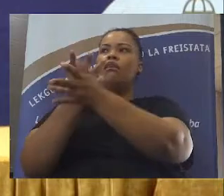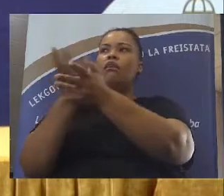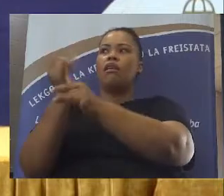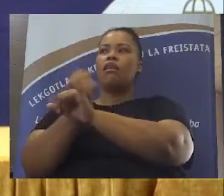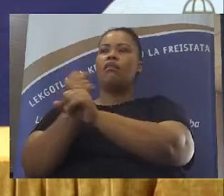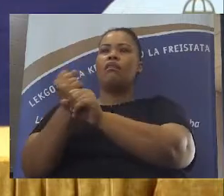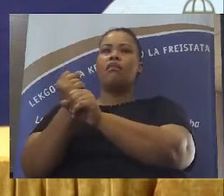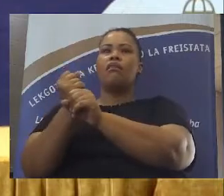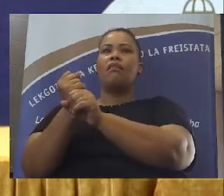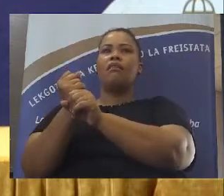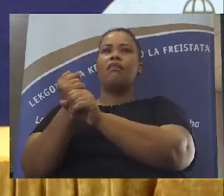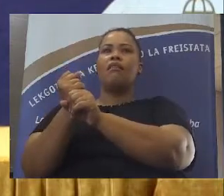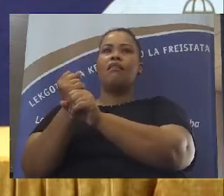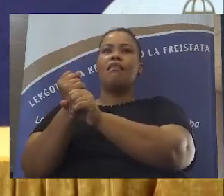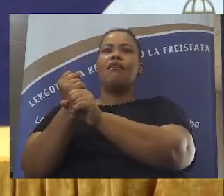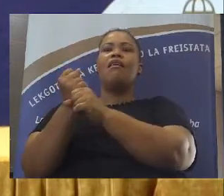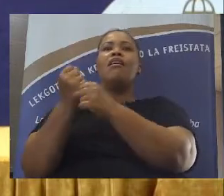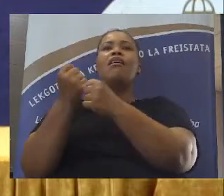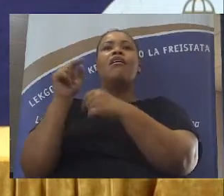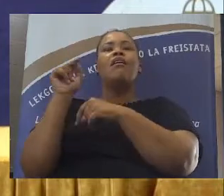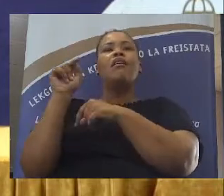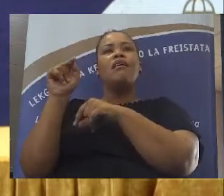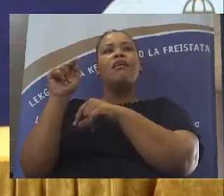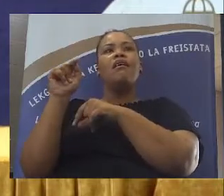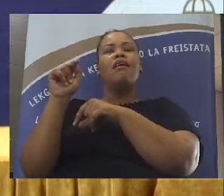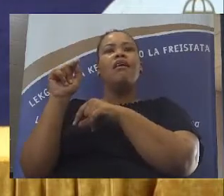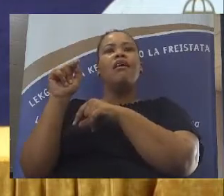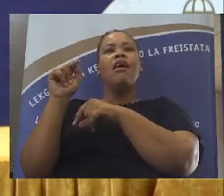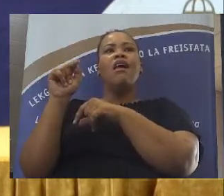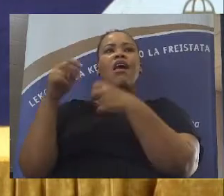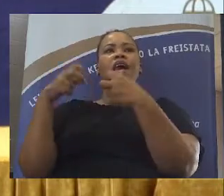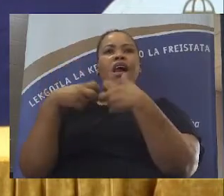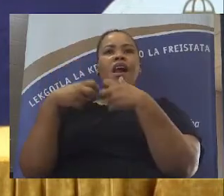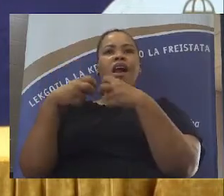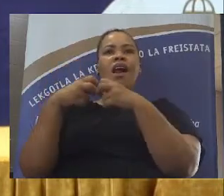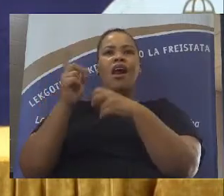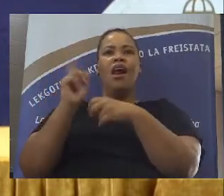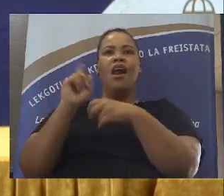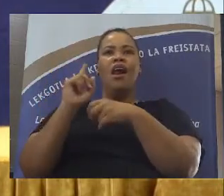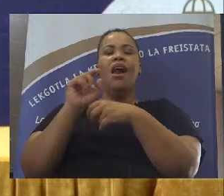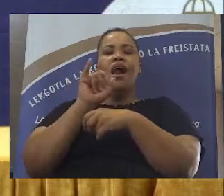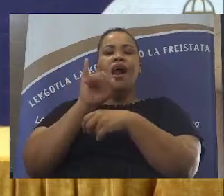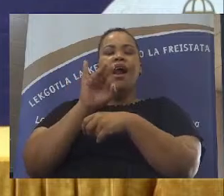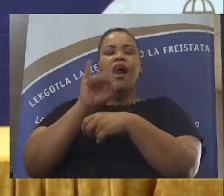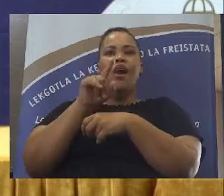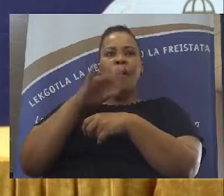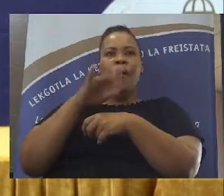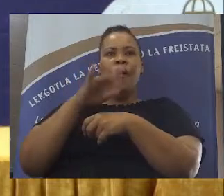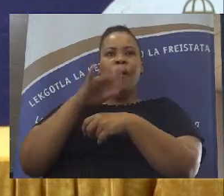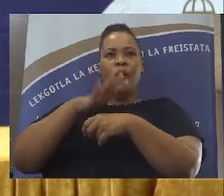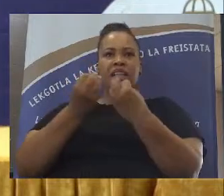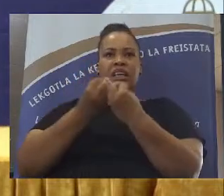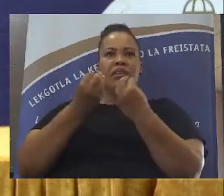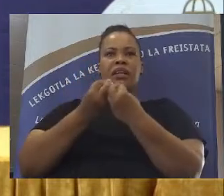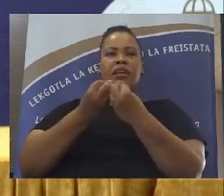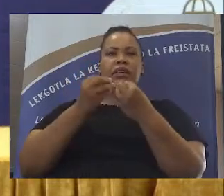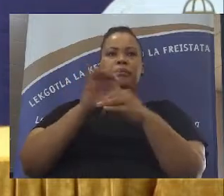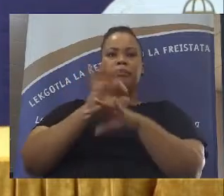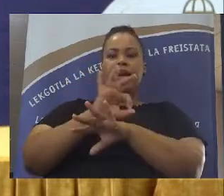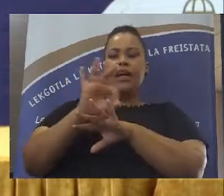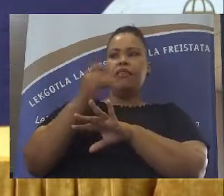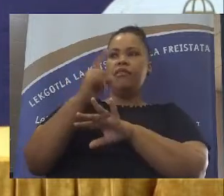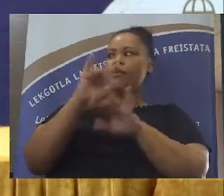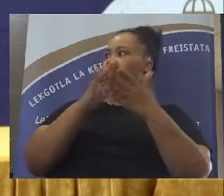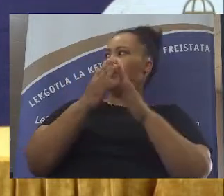can't, and the big thing that they taught us that is, if you want to design something for the community,